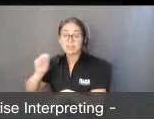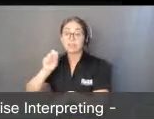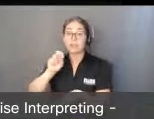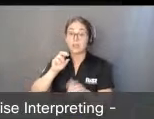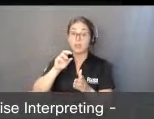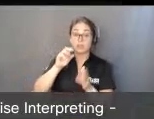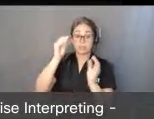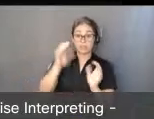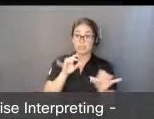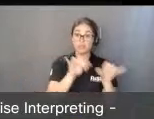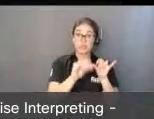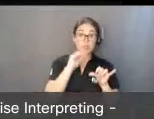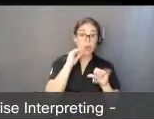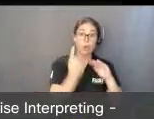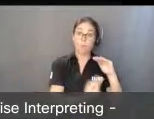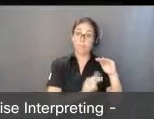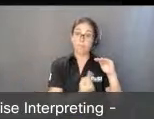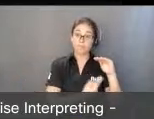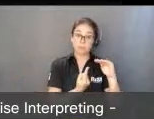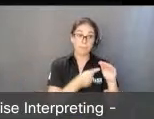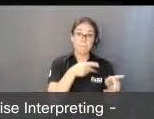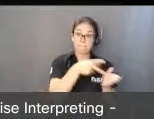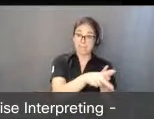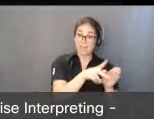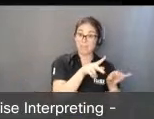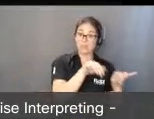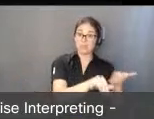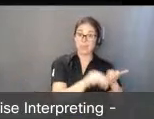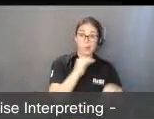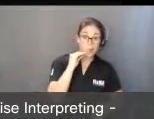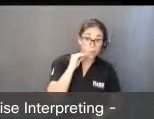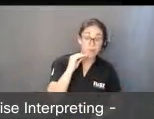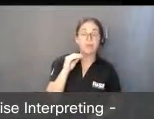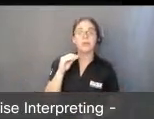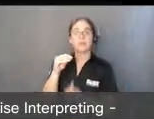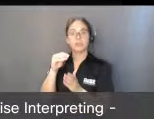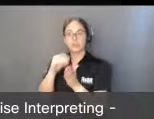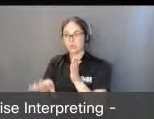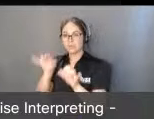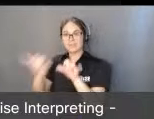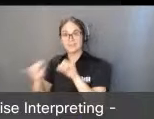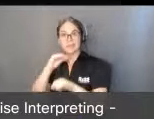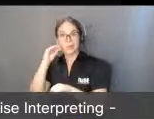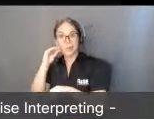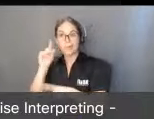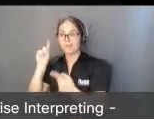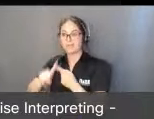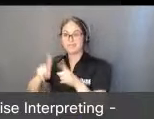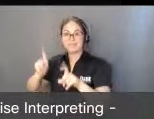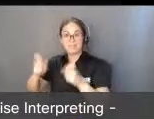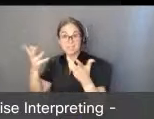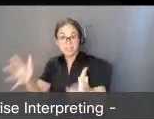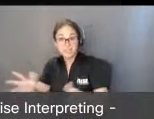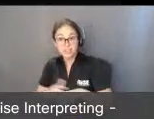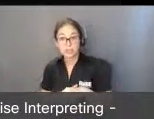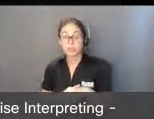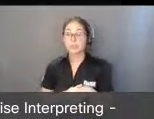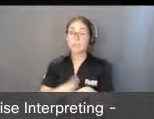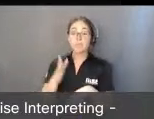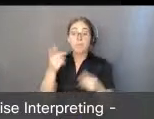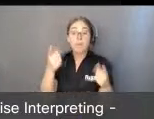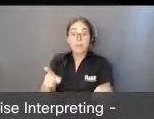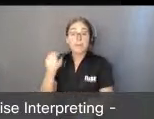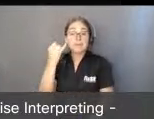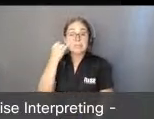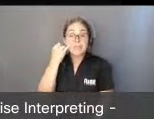paid? Do the students then go under quarantine who had contact with the teacher? What about the families the kid goes home to? Do they need to